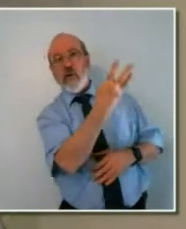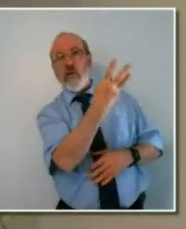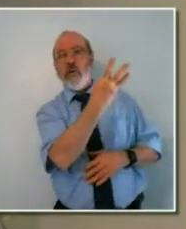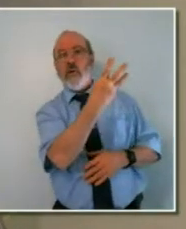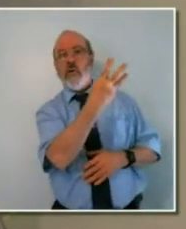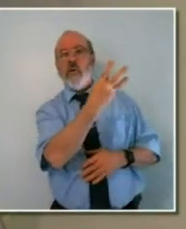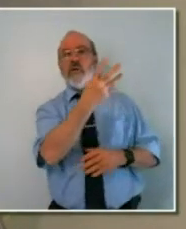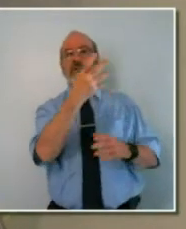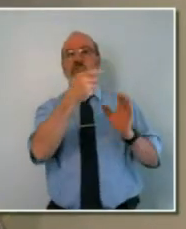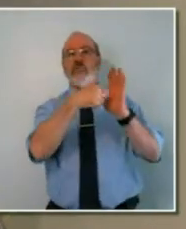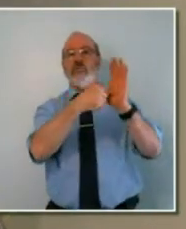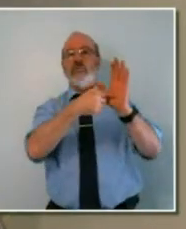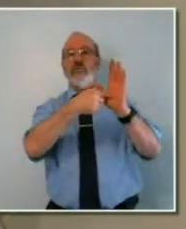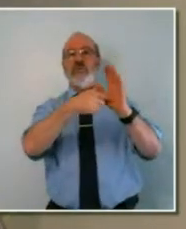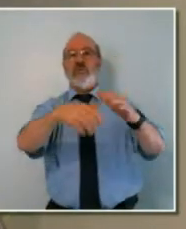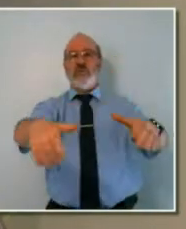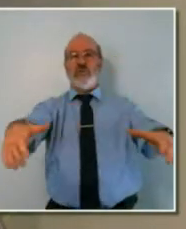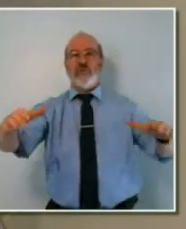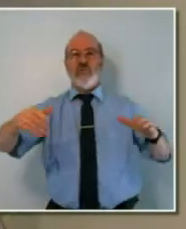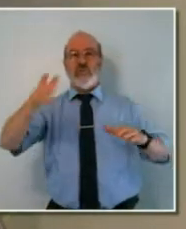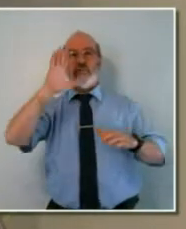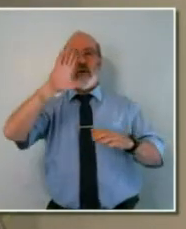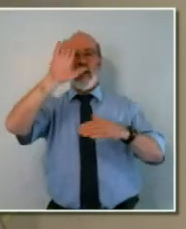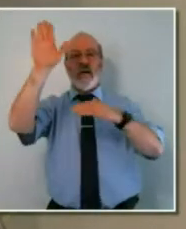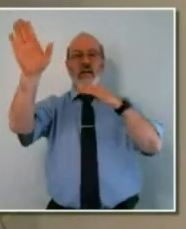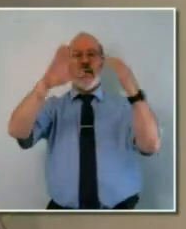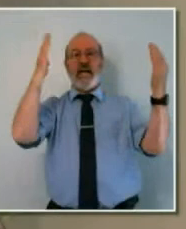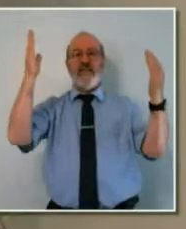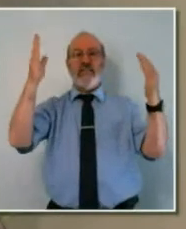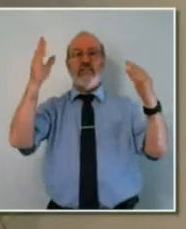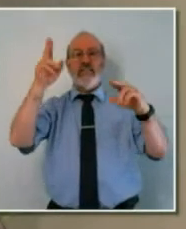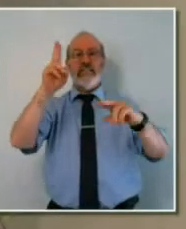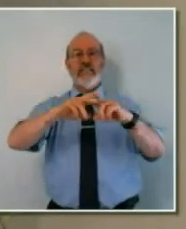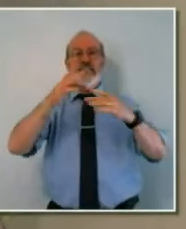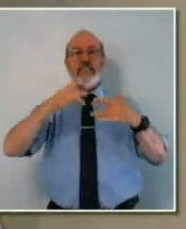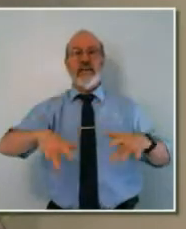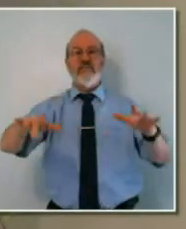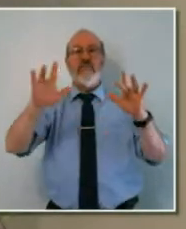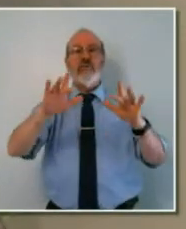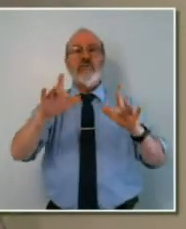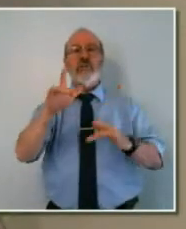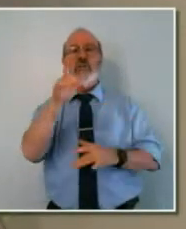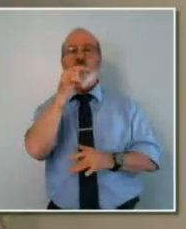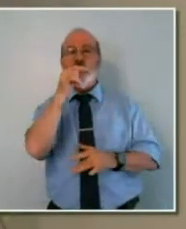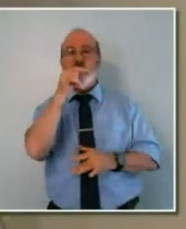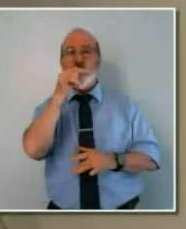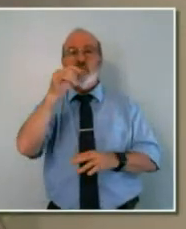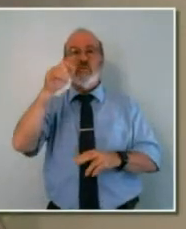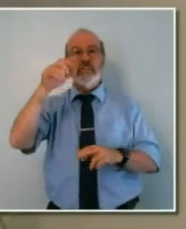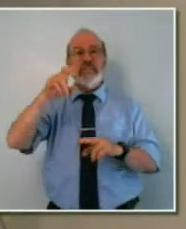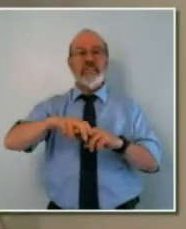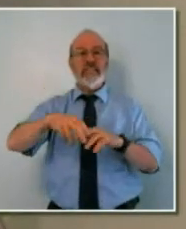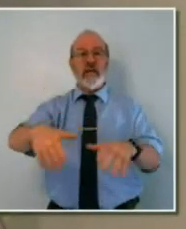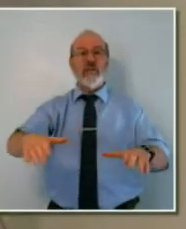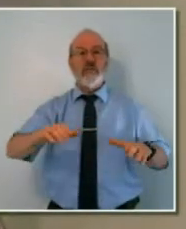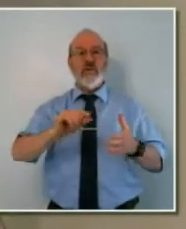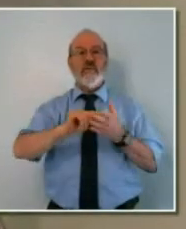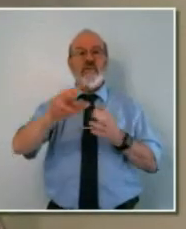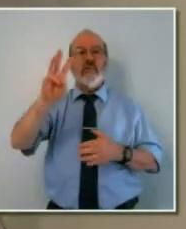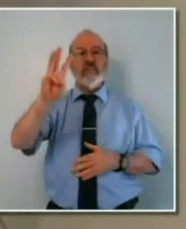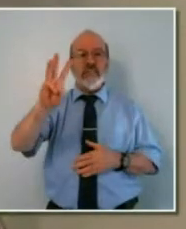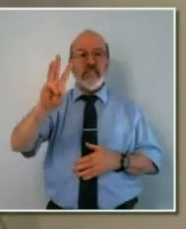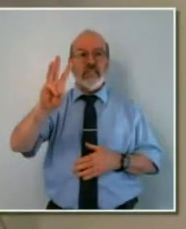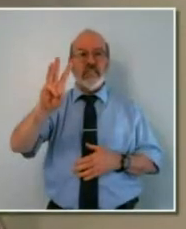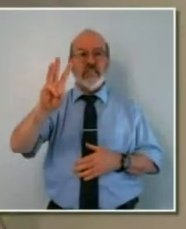God in heaven is a seat of mercy. And by the way, who is on that throne? Look at verse number 6 of chapter